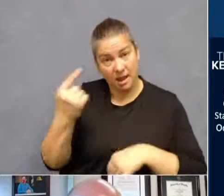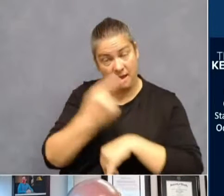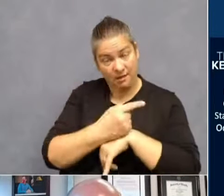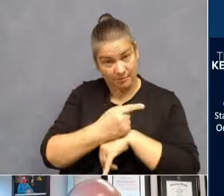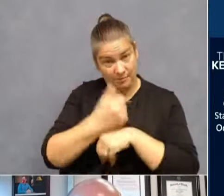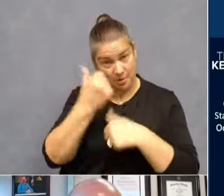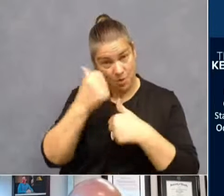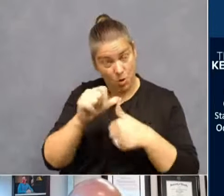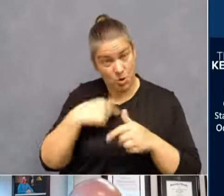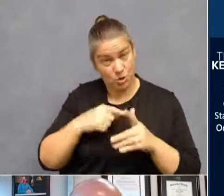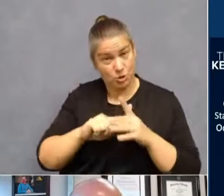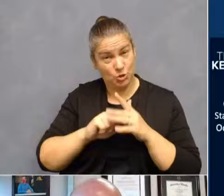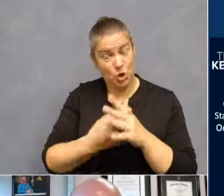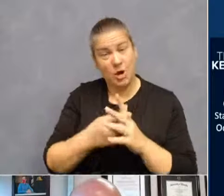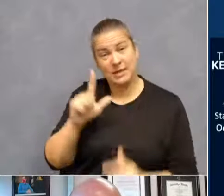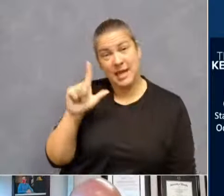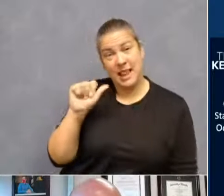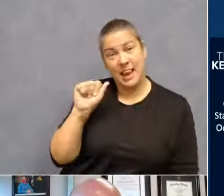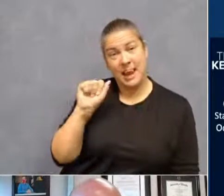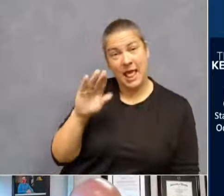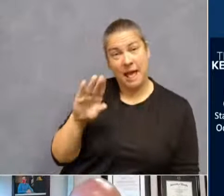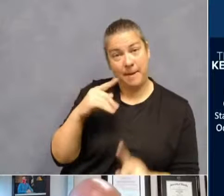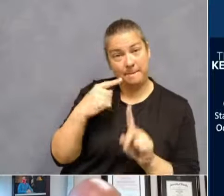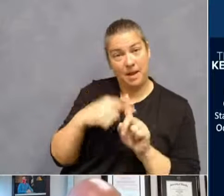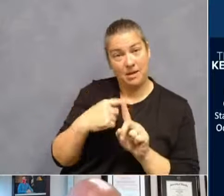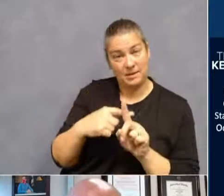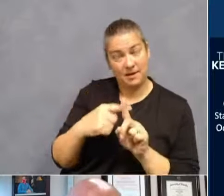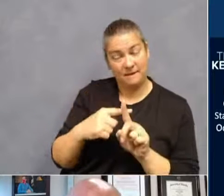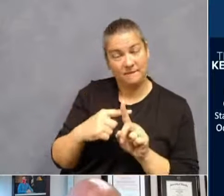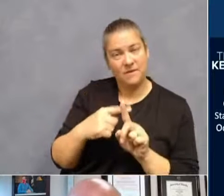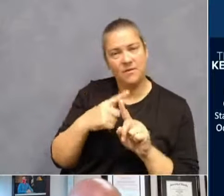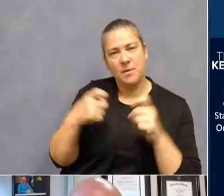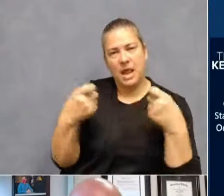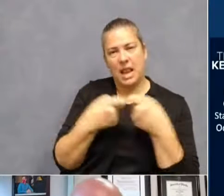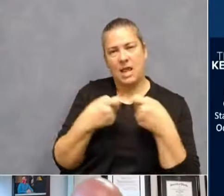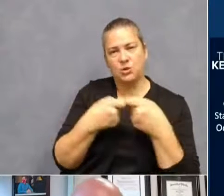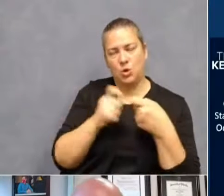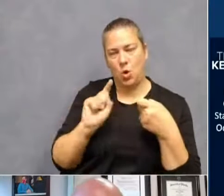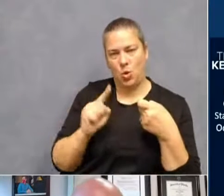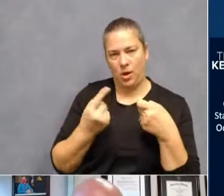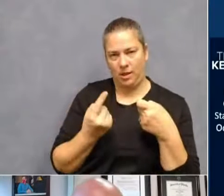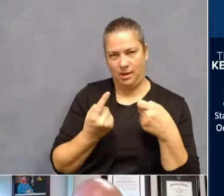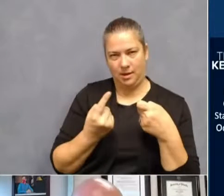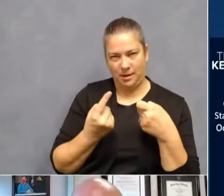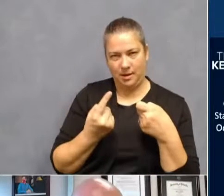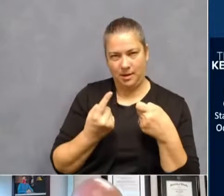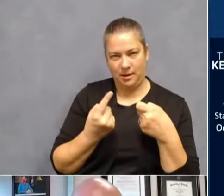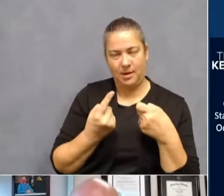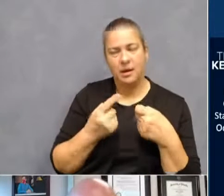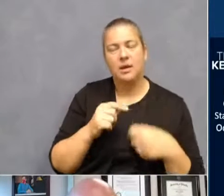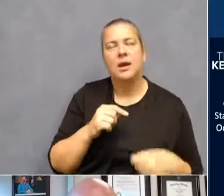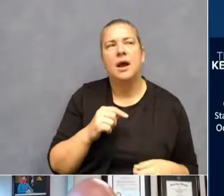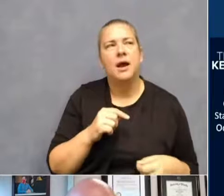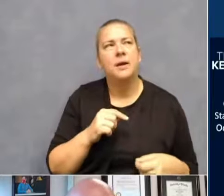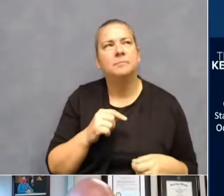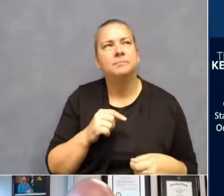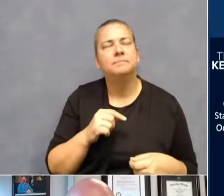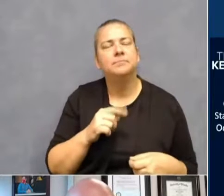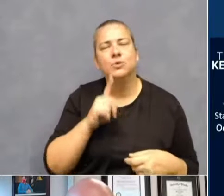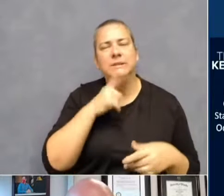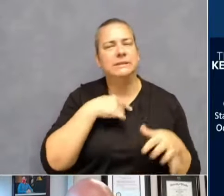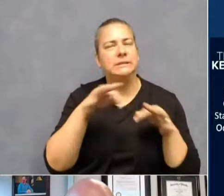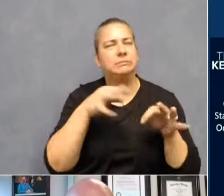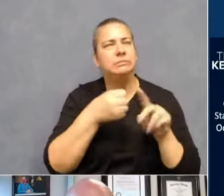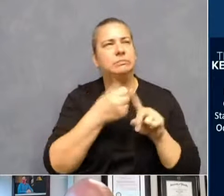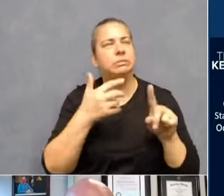positivity rate using electronic lab reports only. Just to put this in context, last week we had